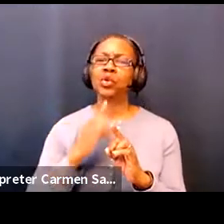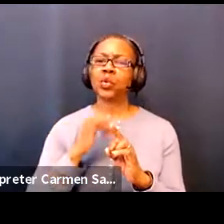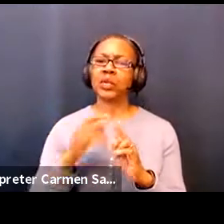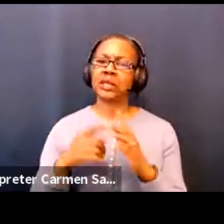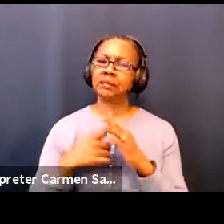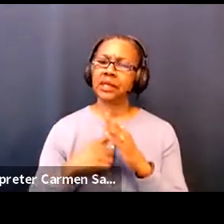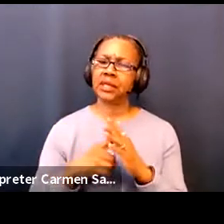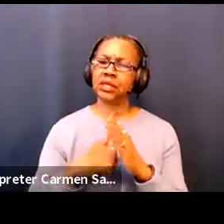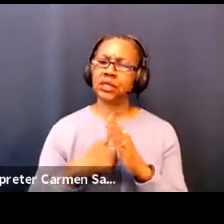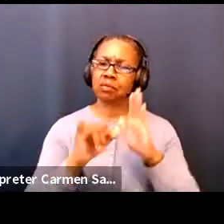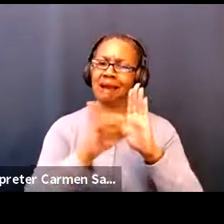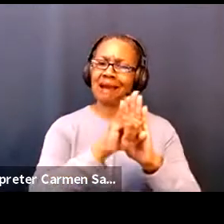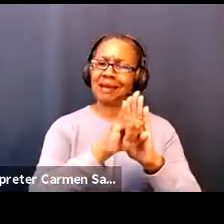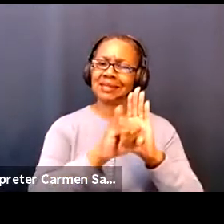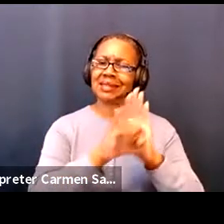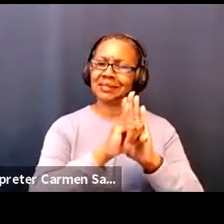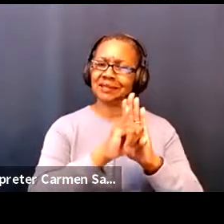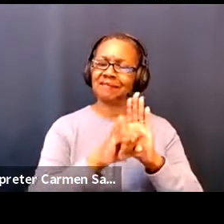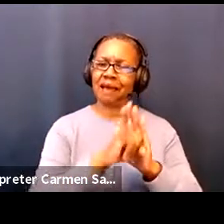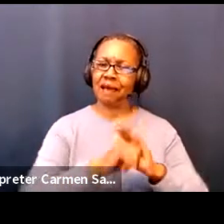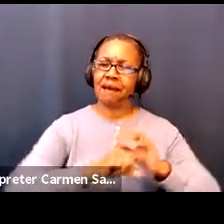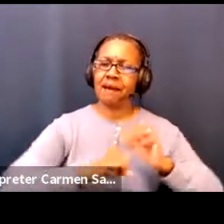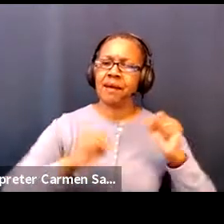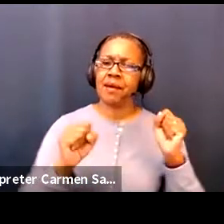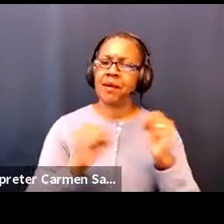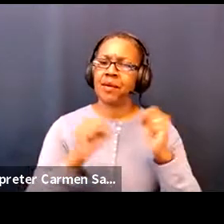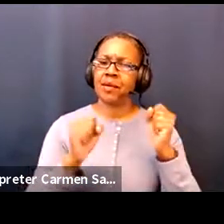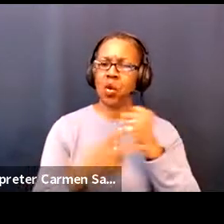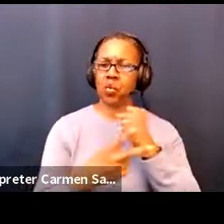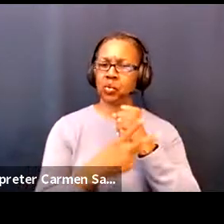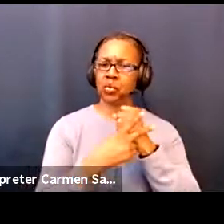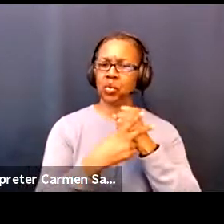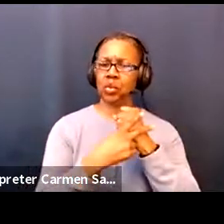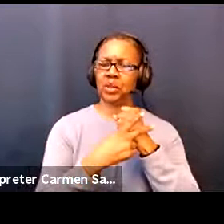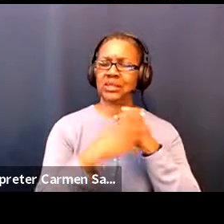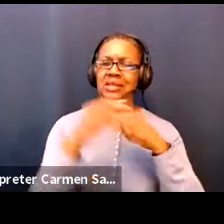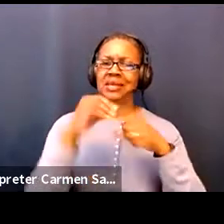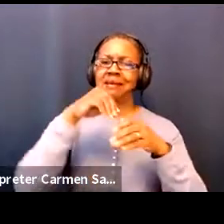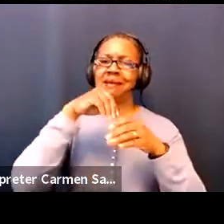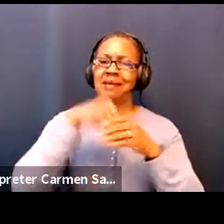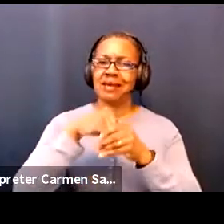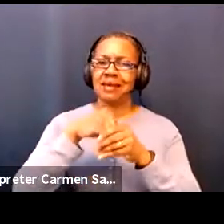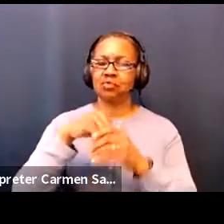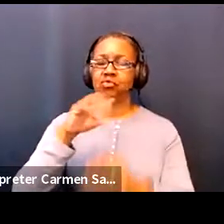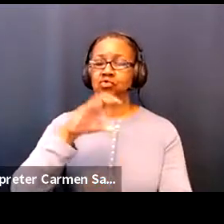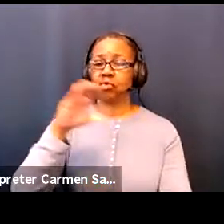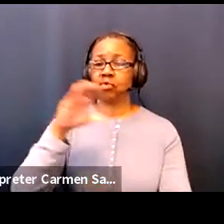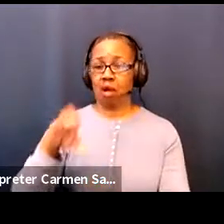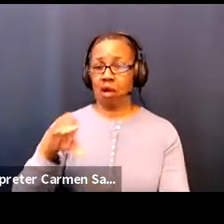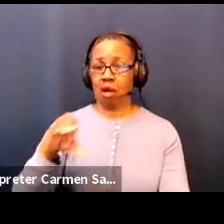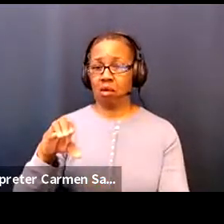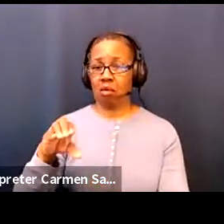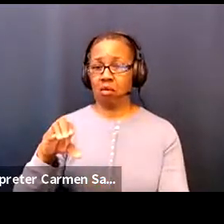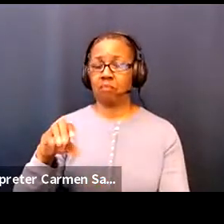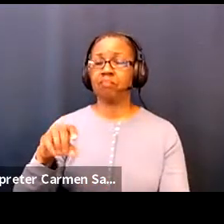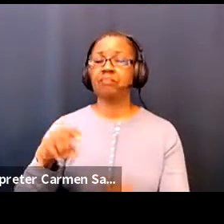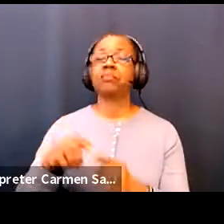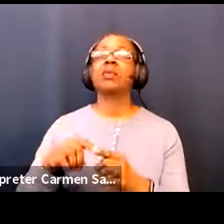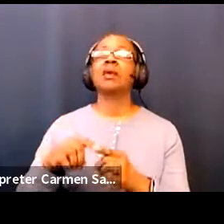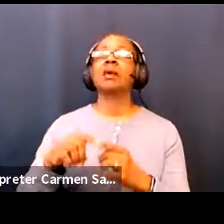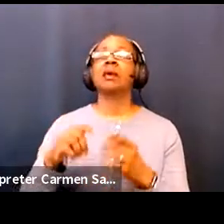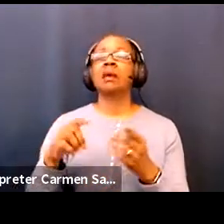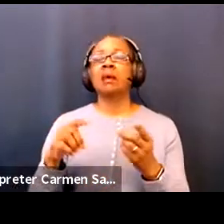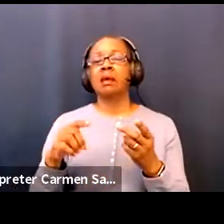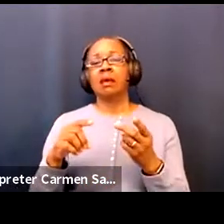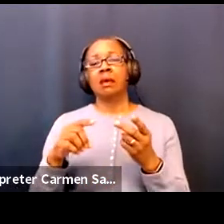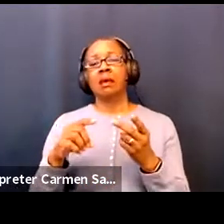to identify cold storage within Chicago, cold storage spaces within